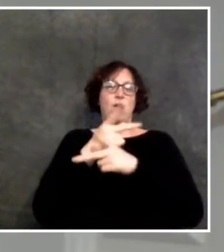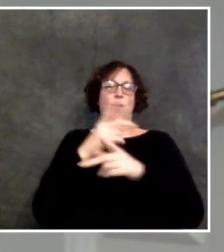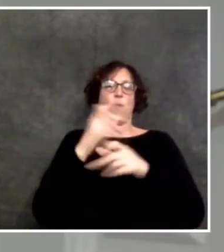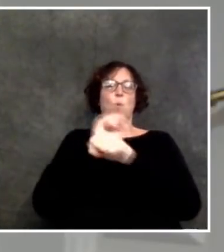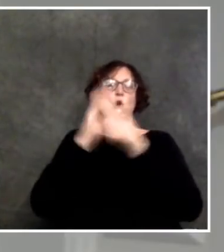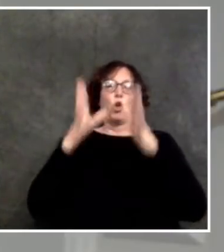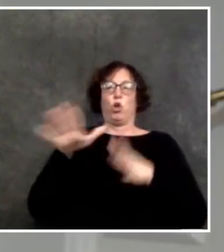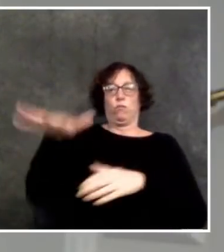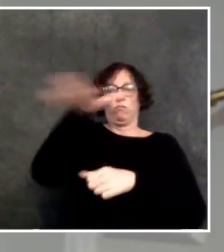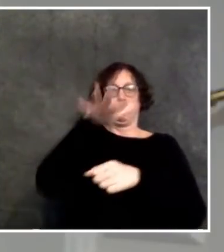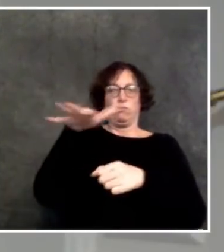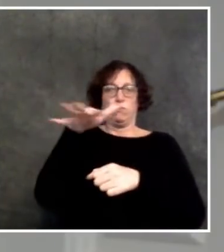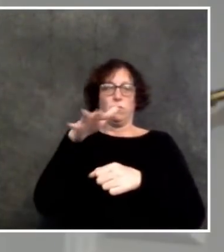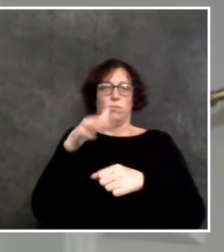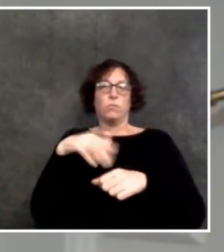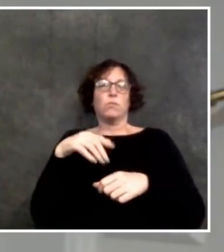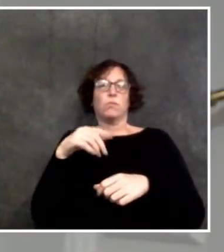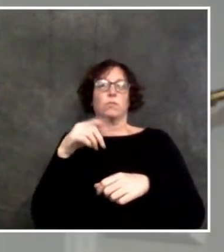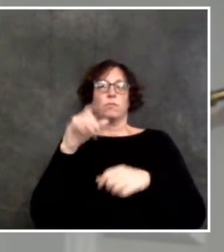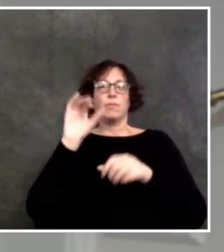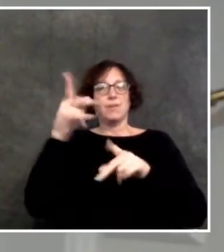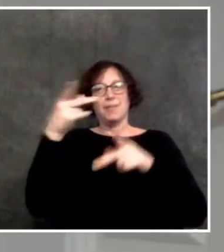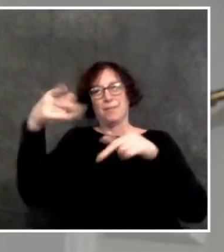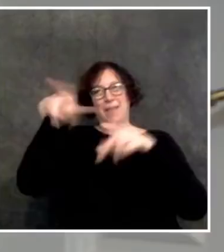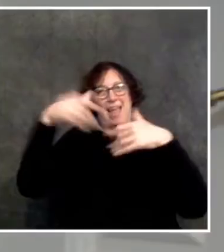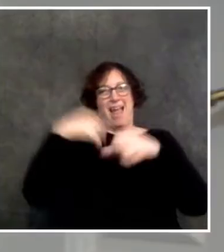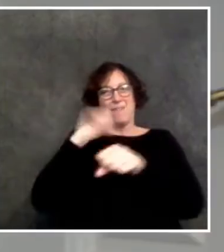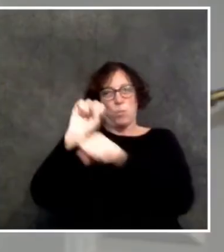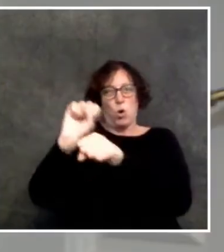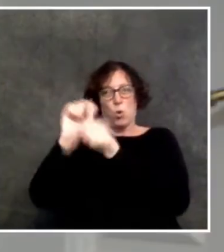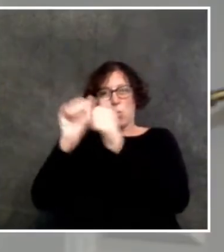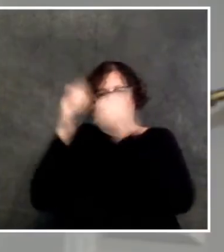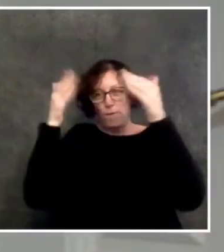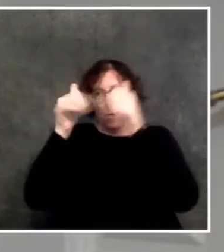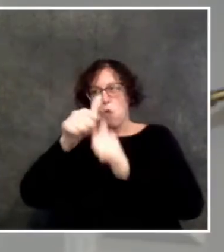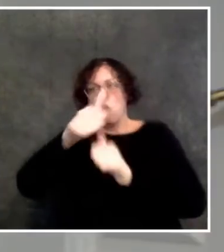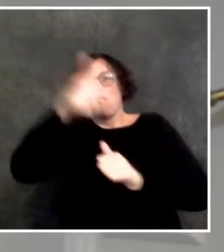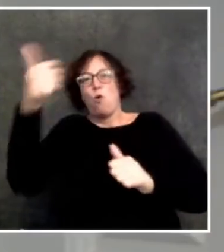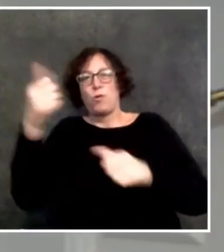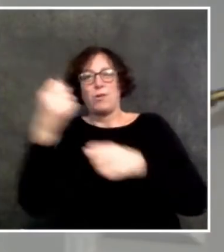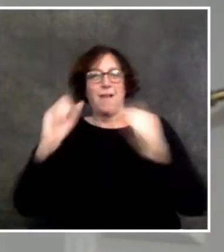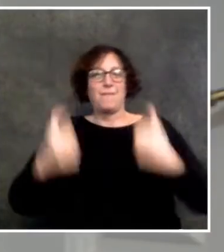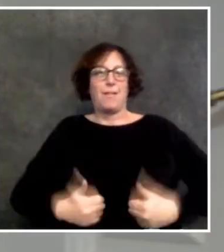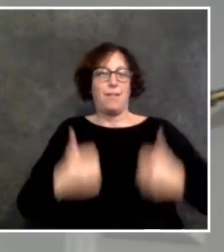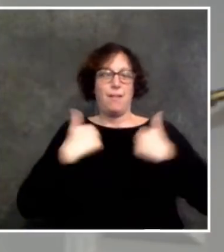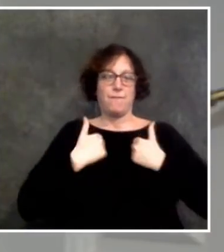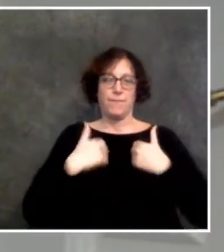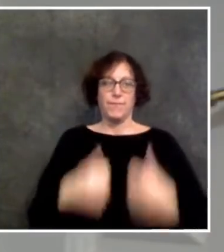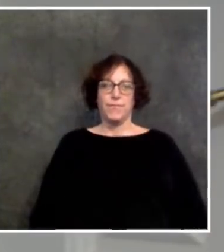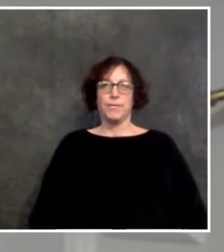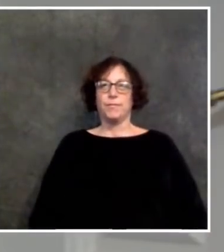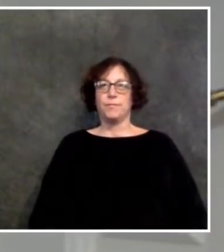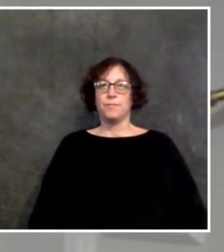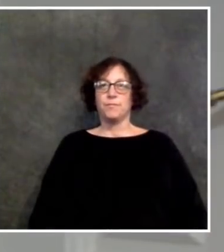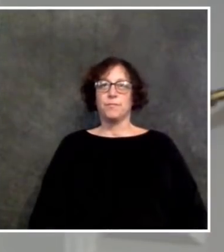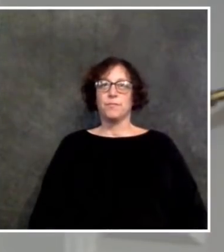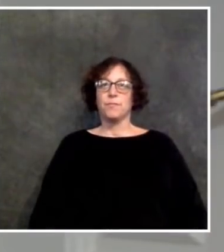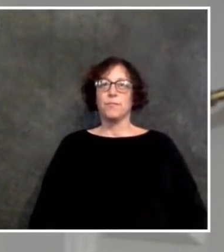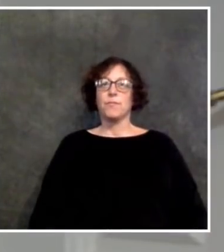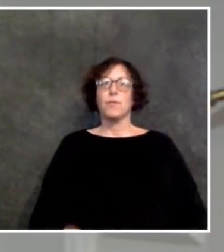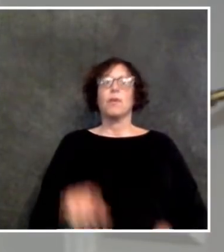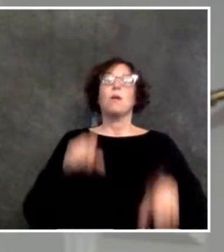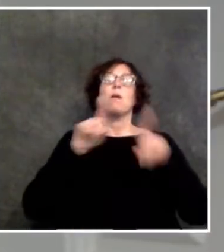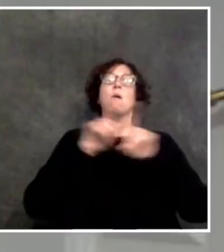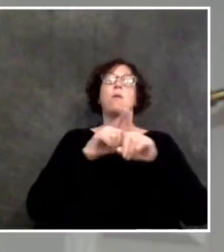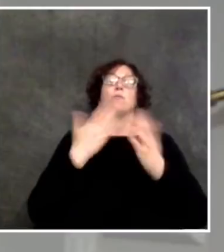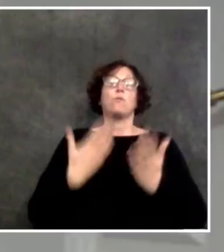Yorkers that can get sick from COVID-19. We've also said that in a clinical setting, the